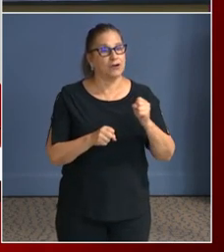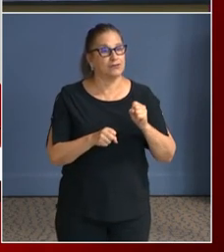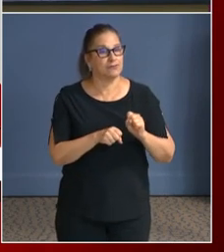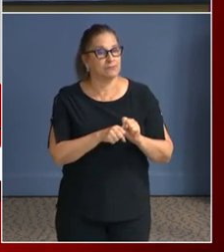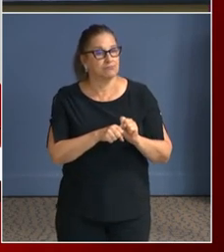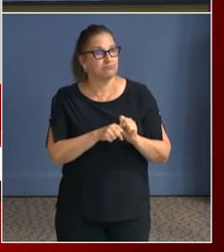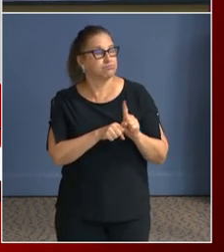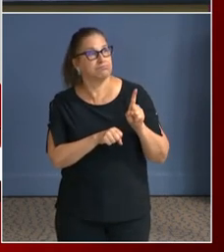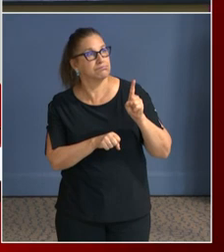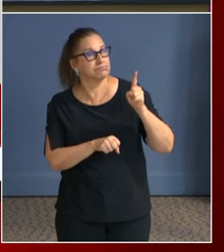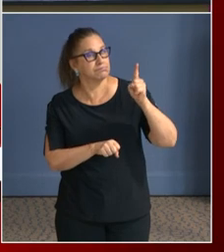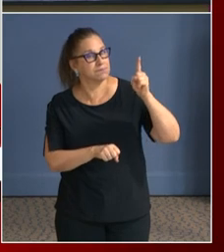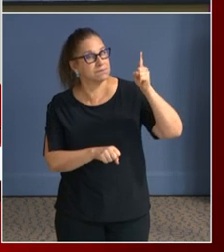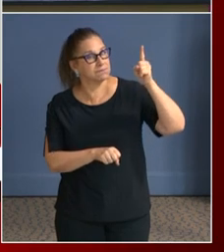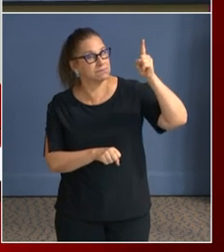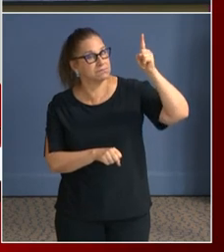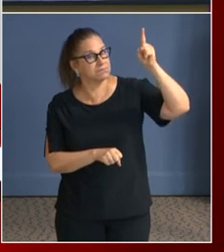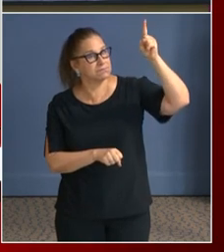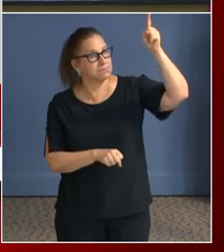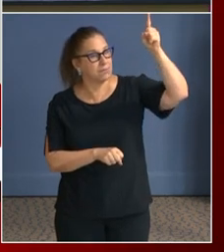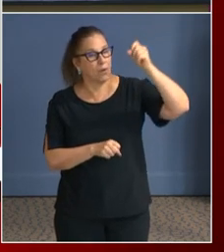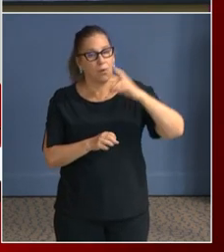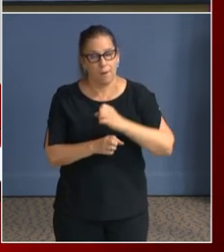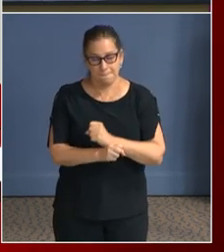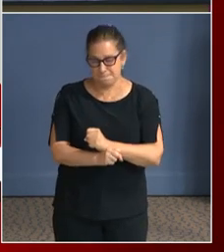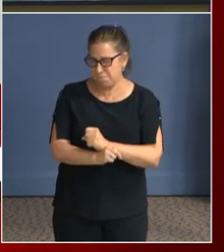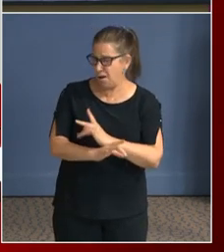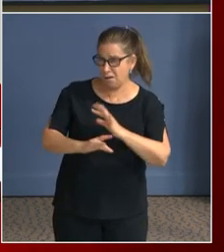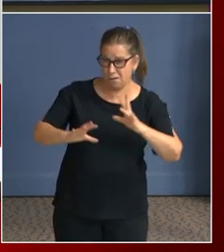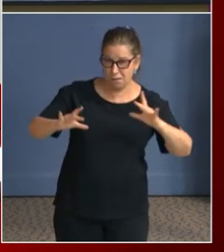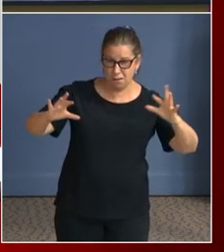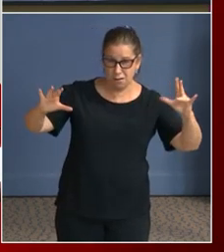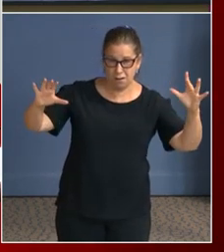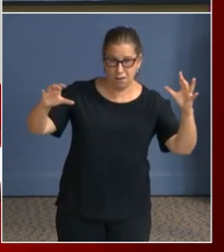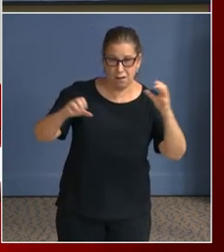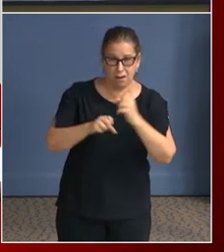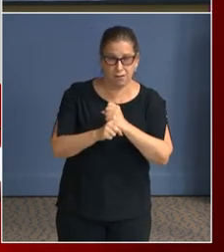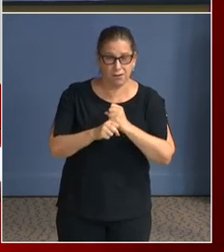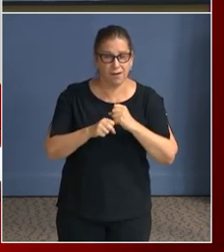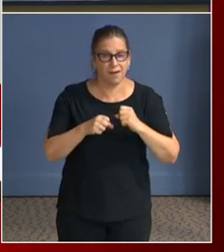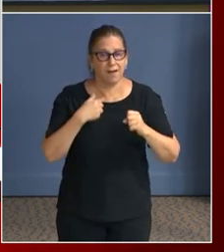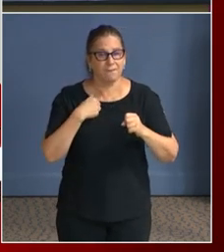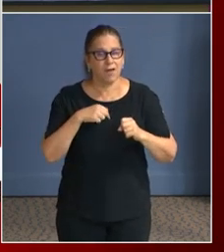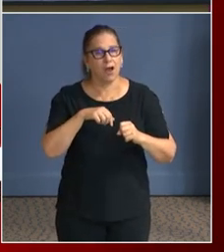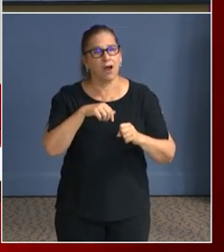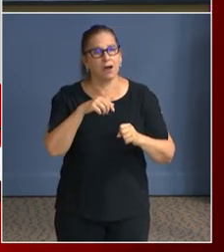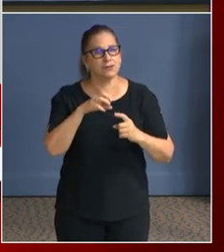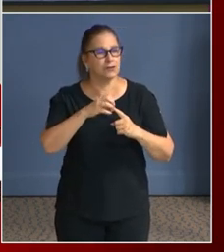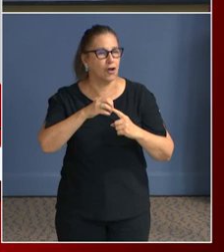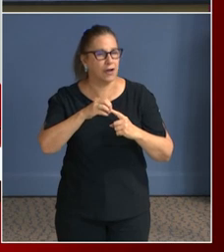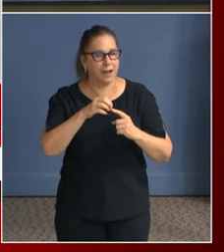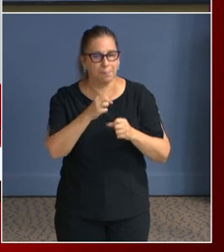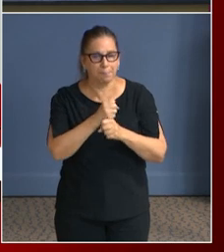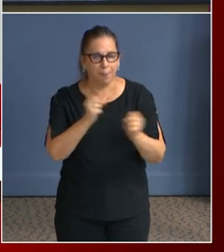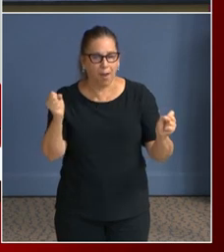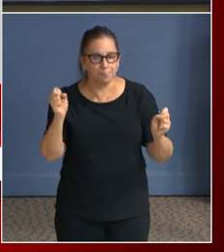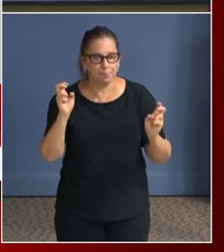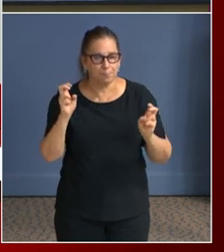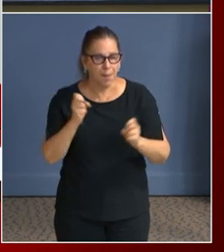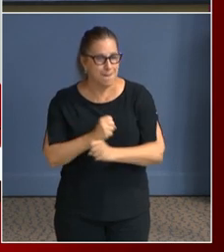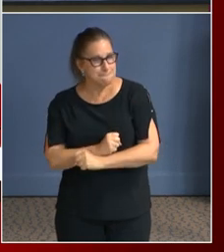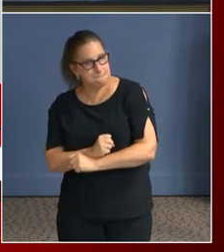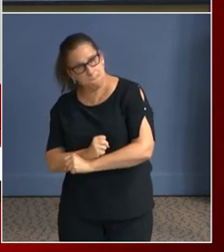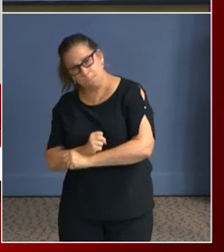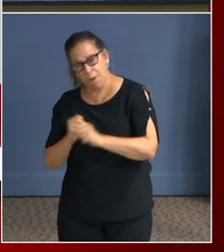that explodes, such as firecrackers, cherry bombs, salutes, and Roman candles,